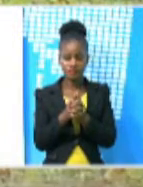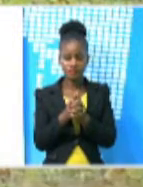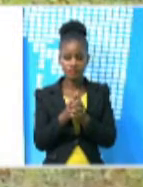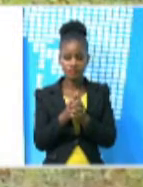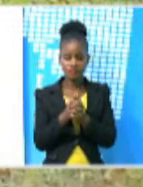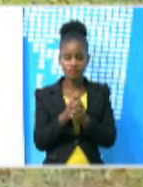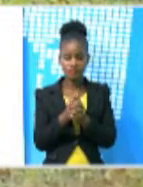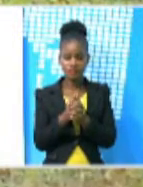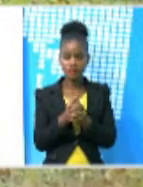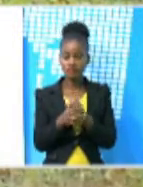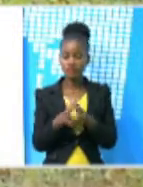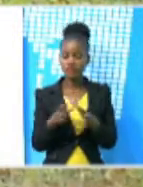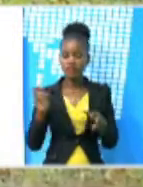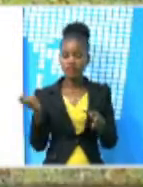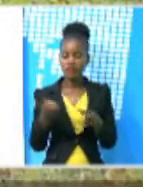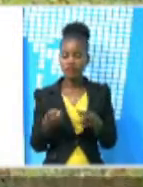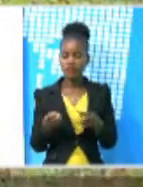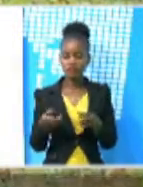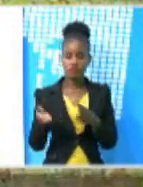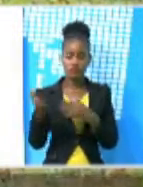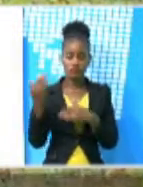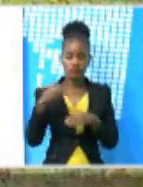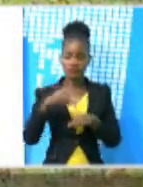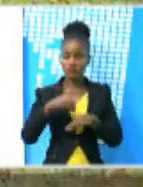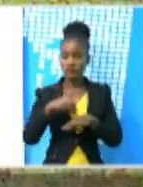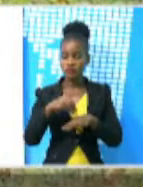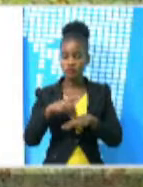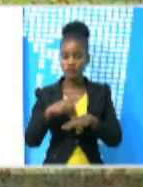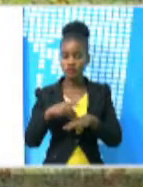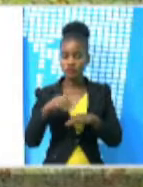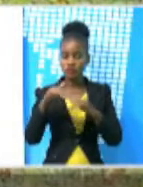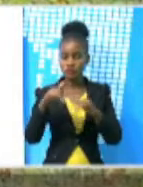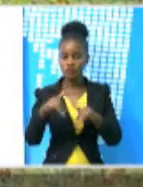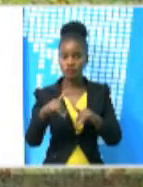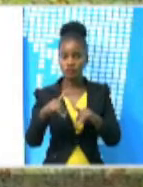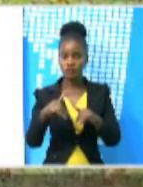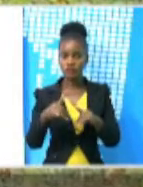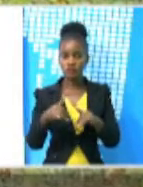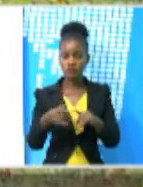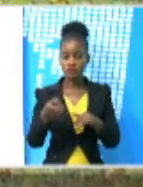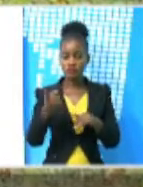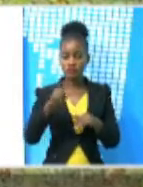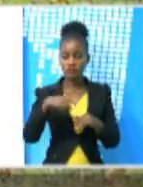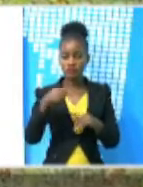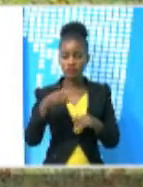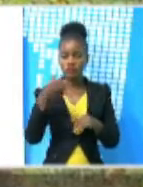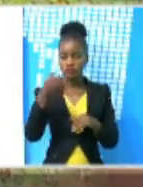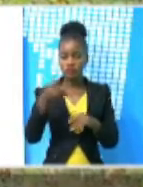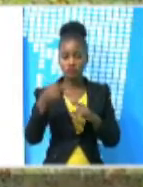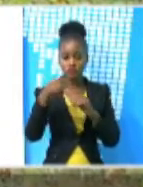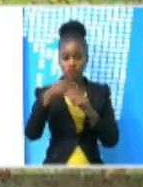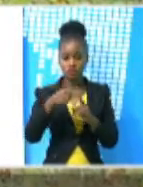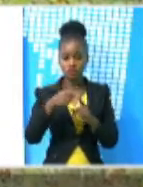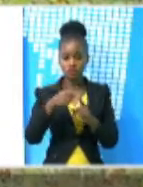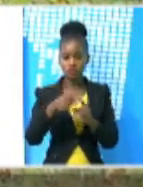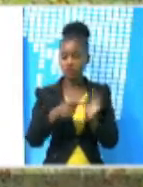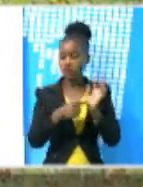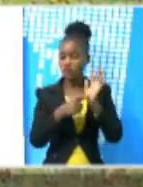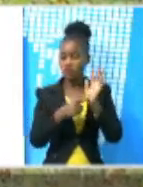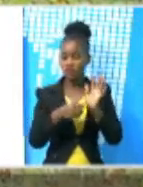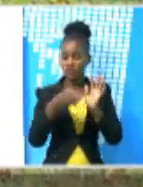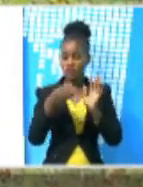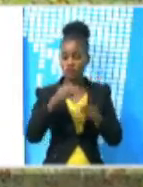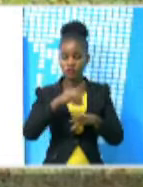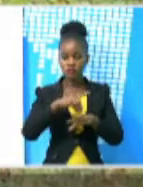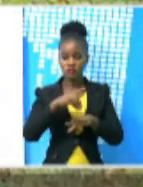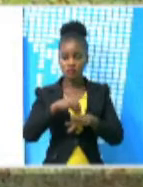The way crops used to grow back in the day is different from the way they do lately. For example, these